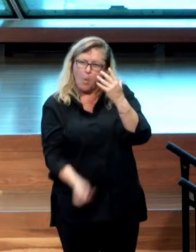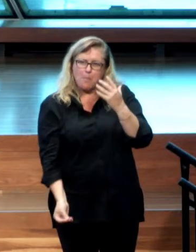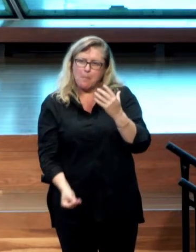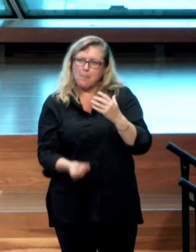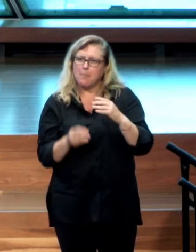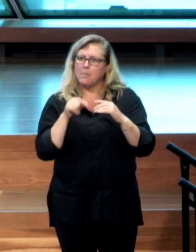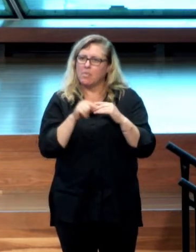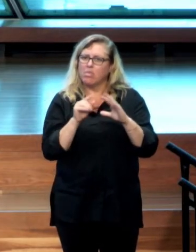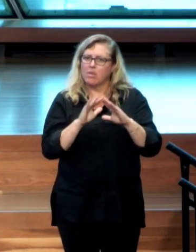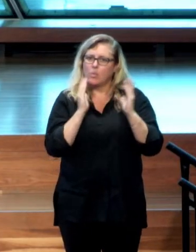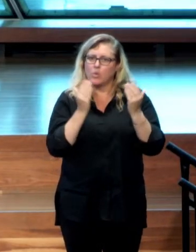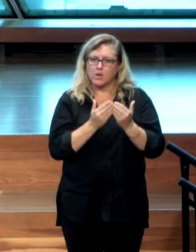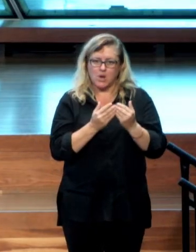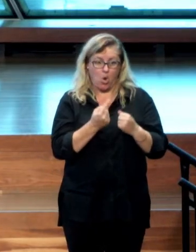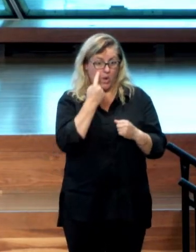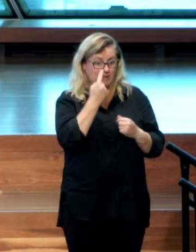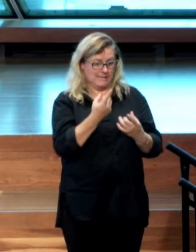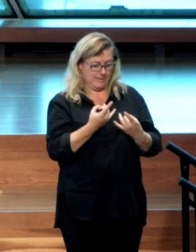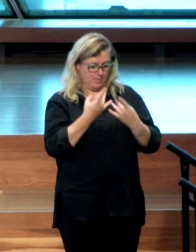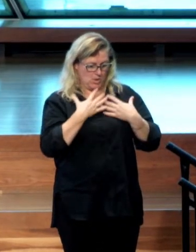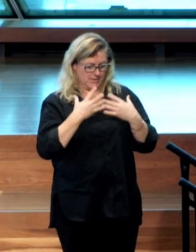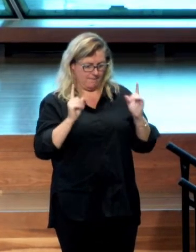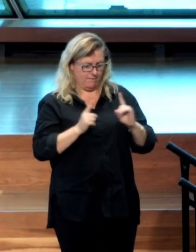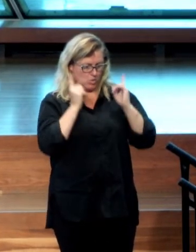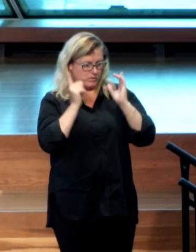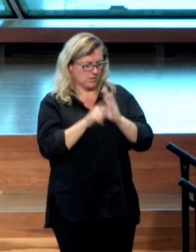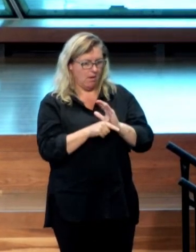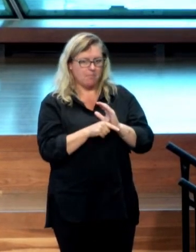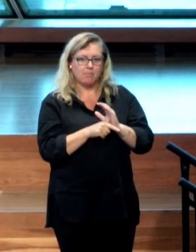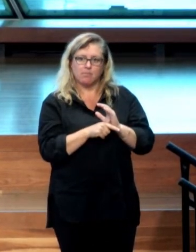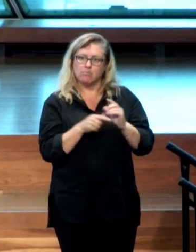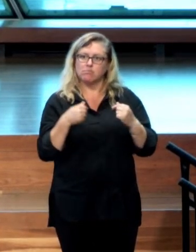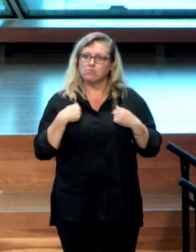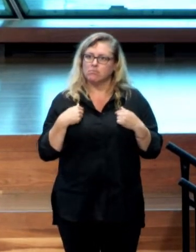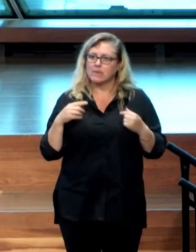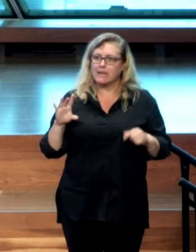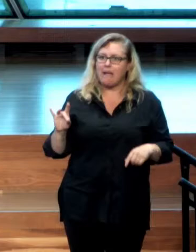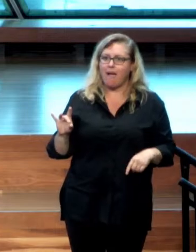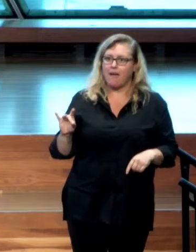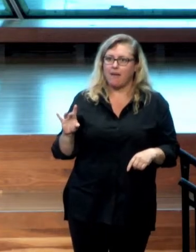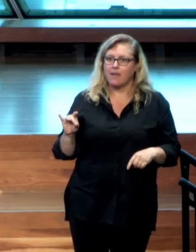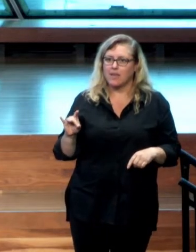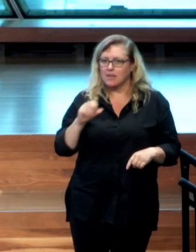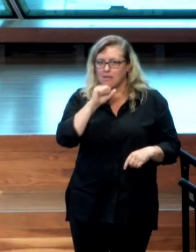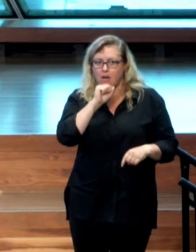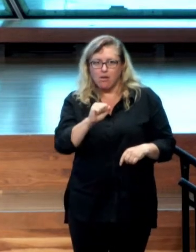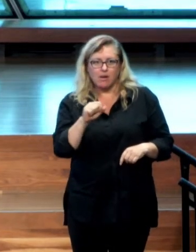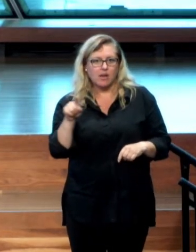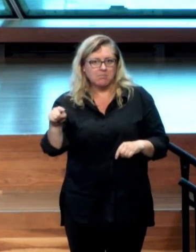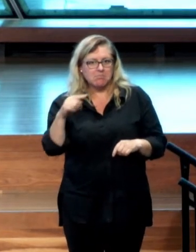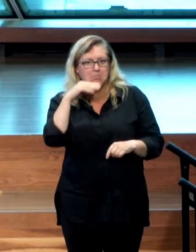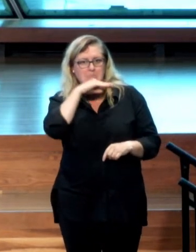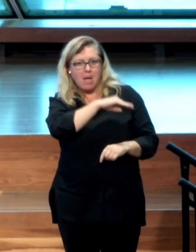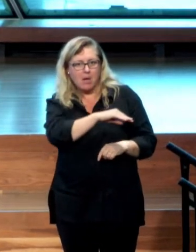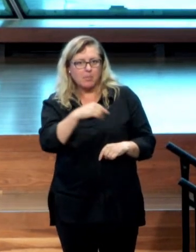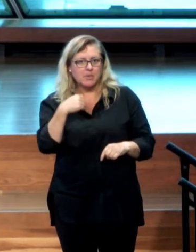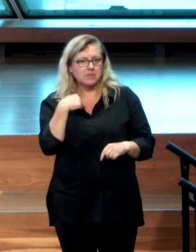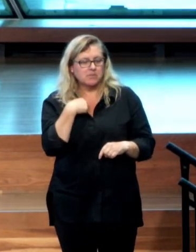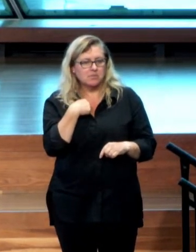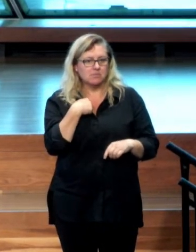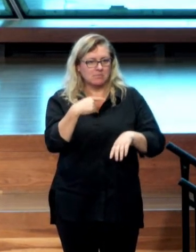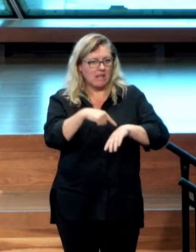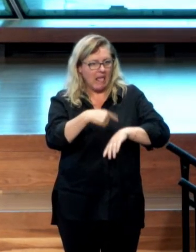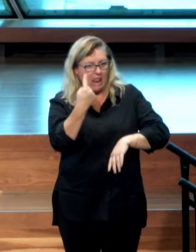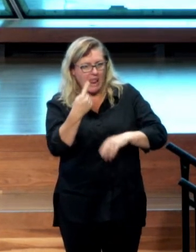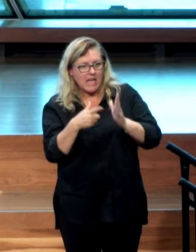was seeing myself for the first time as a gay guy in Melbourne in my late teens,